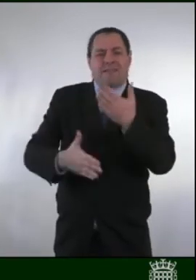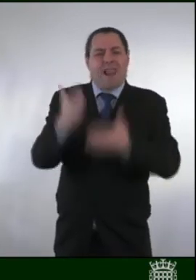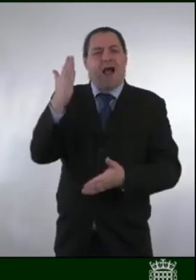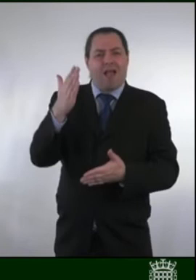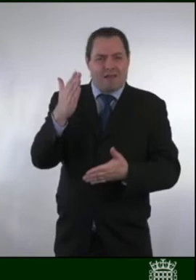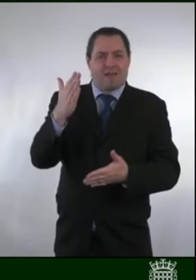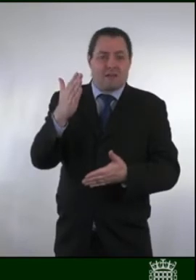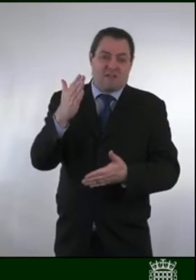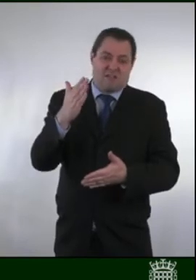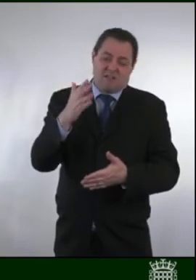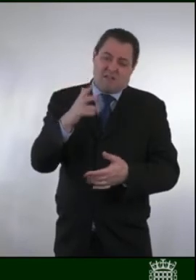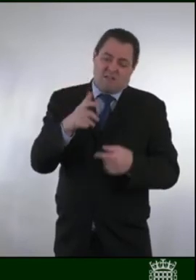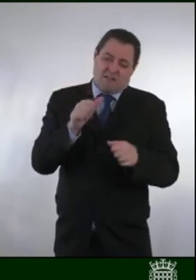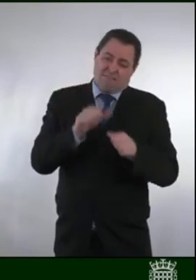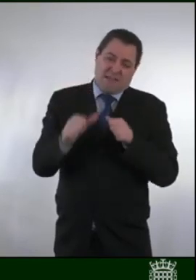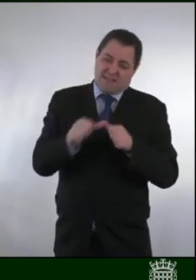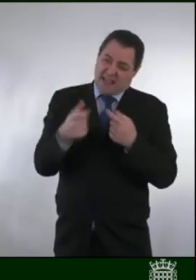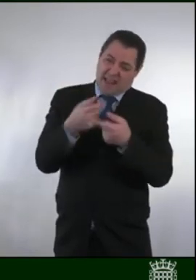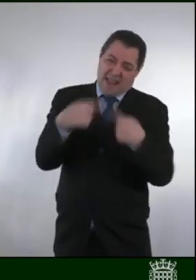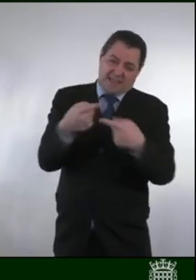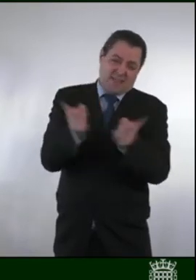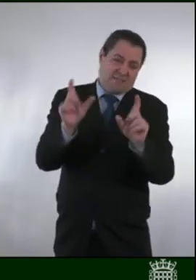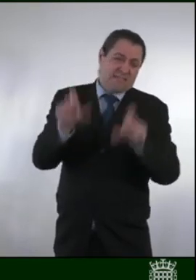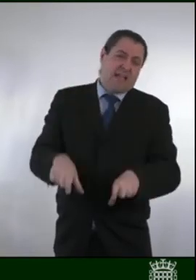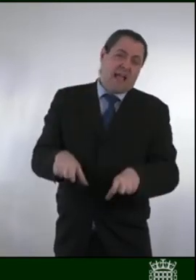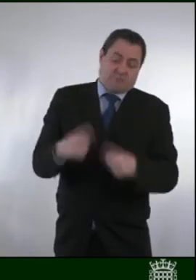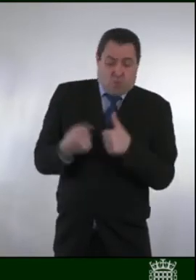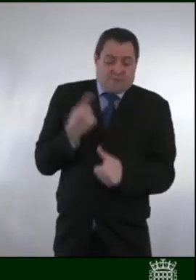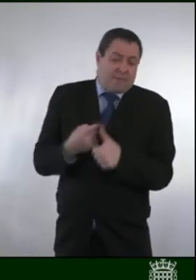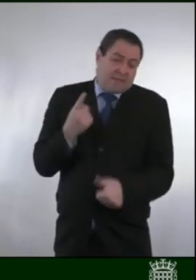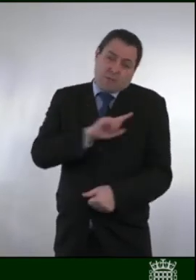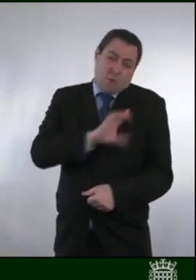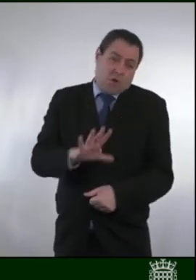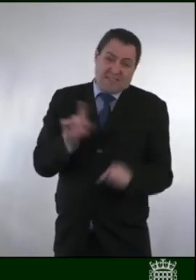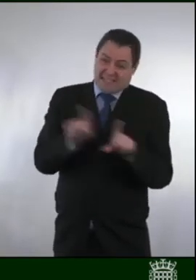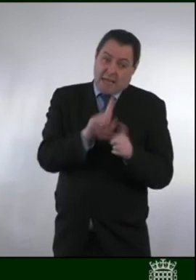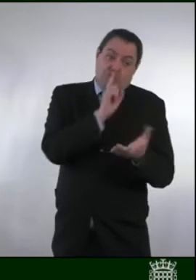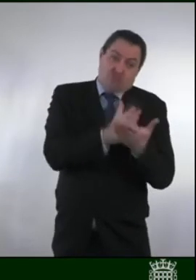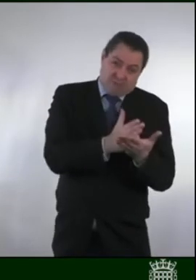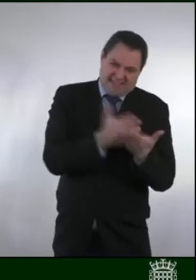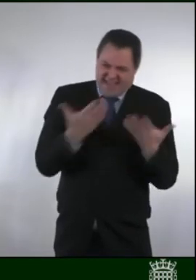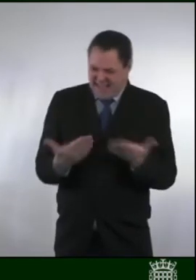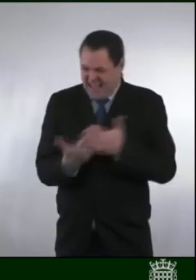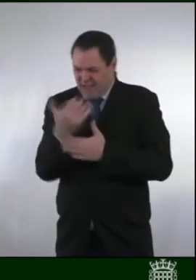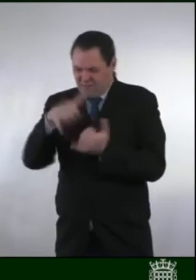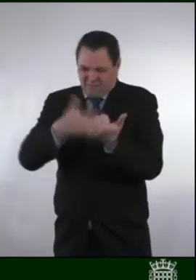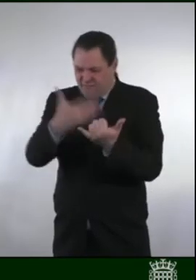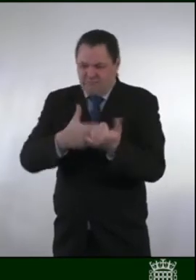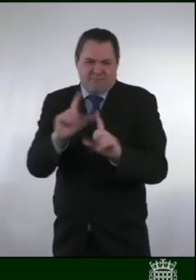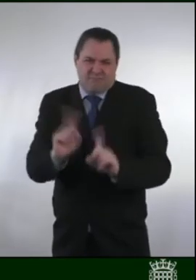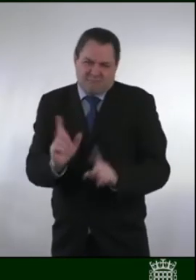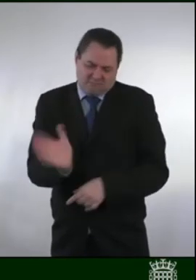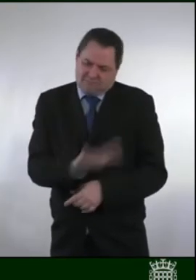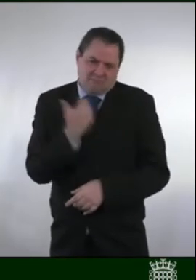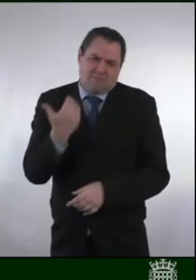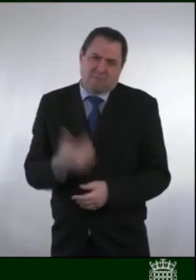better still, extend the rights of EU nationals in the UK automatically, just as he previously promised to do? Prime Minister. Well, Mr. Speaker,